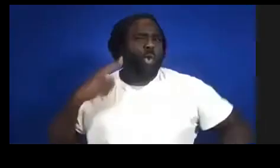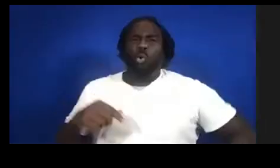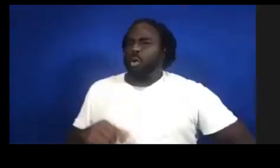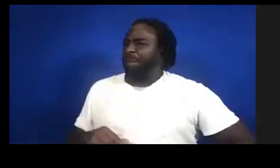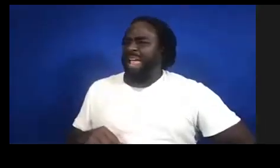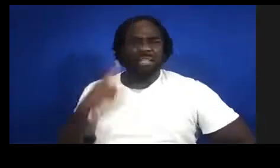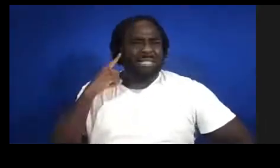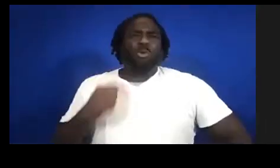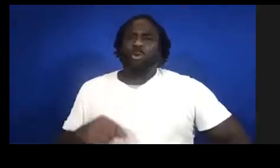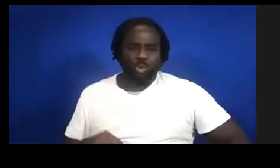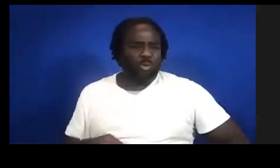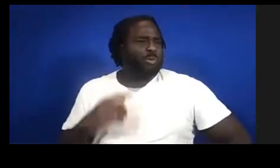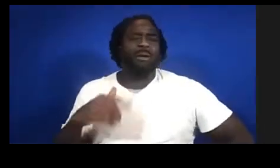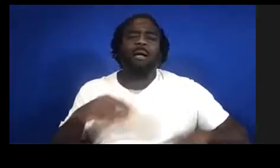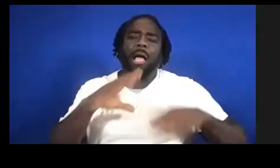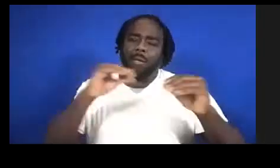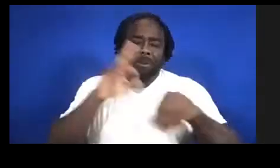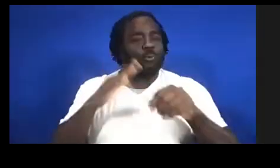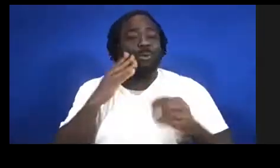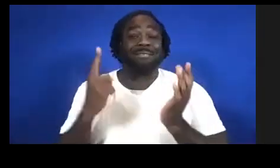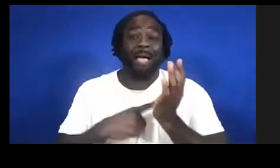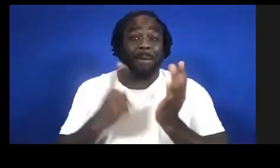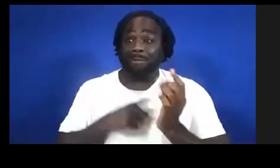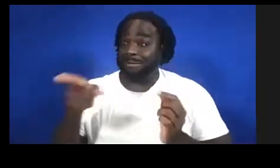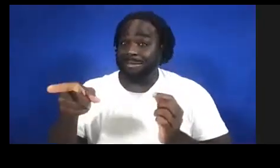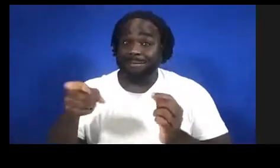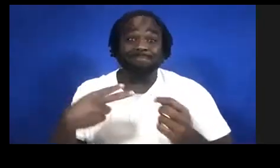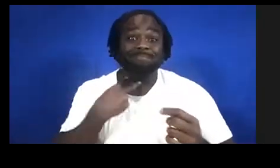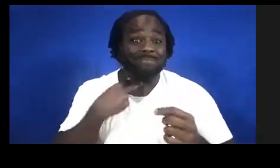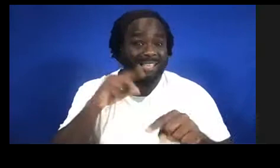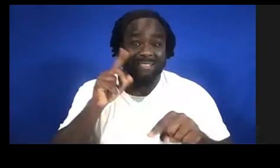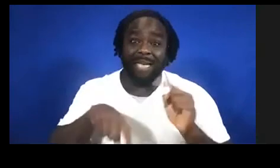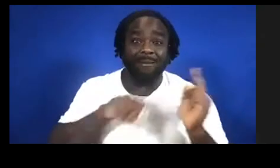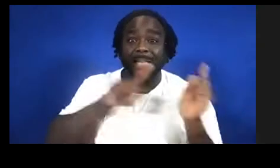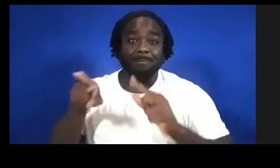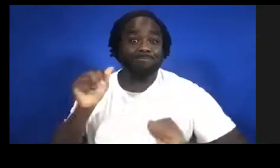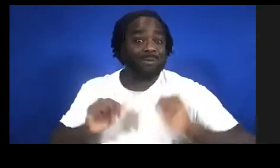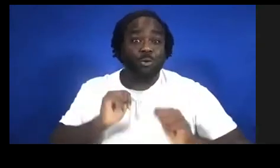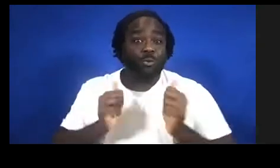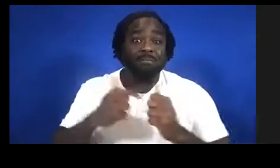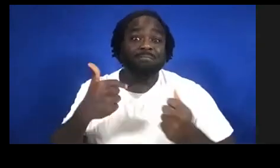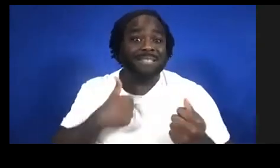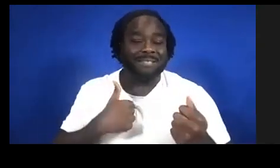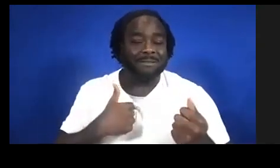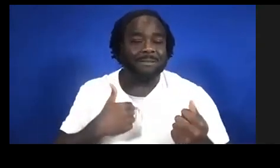worked it out, and um, you know, of course, at